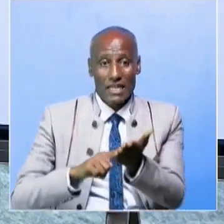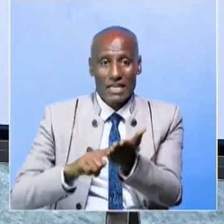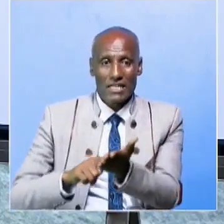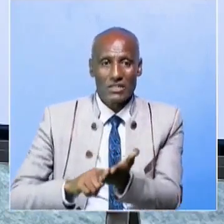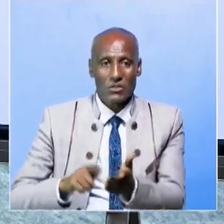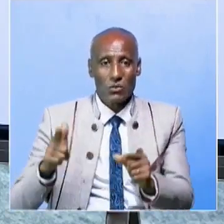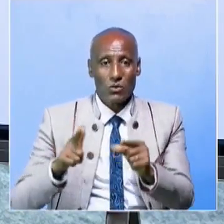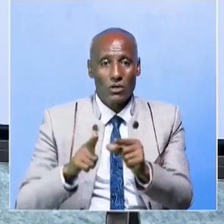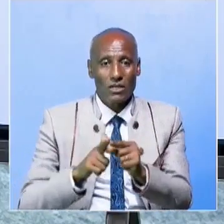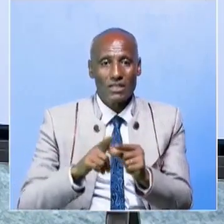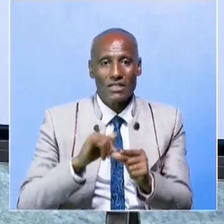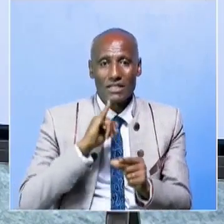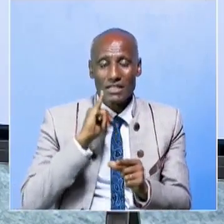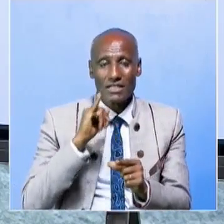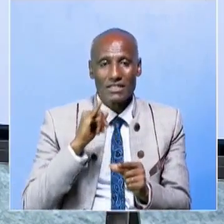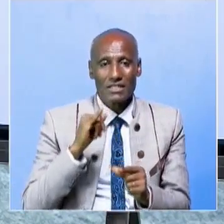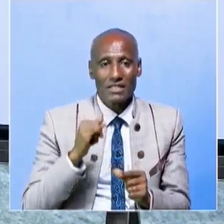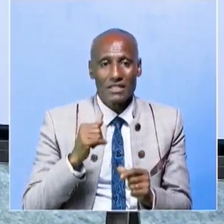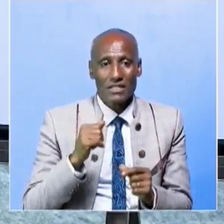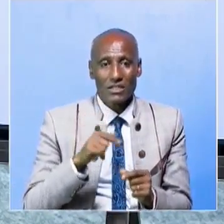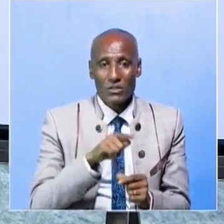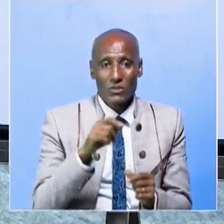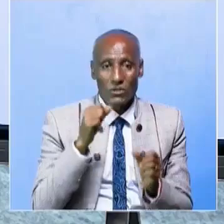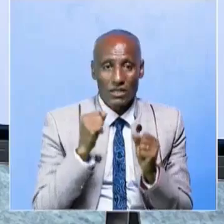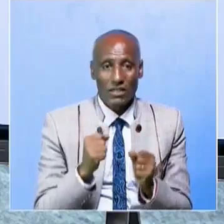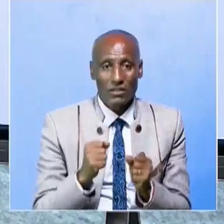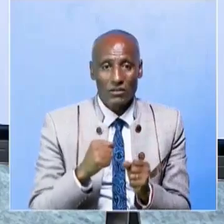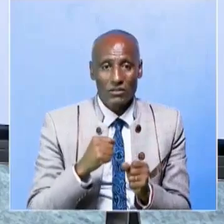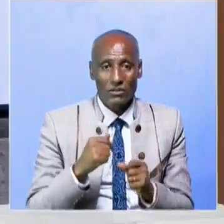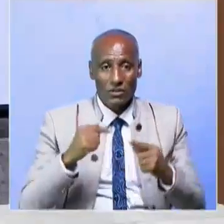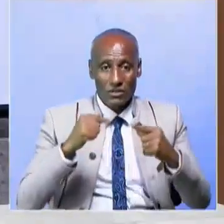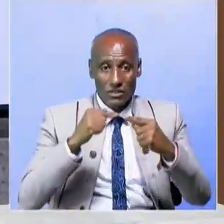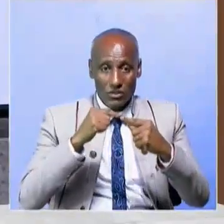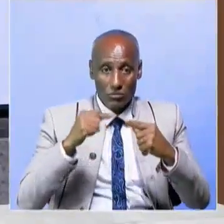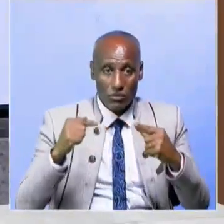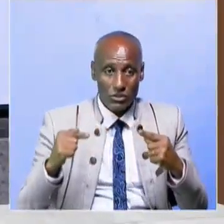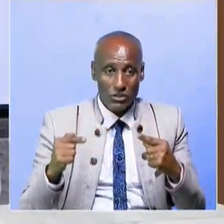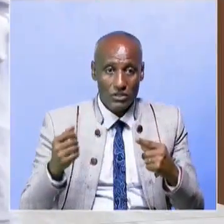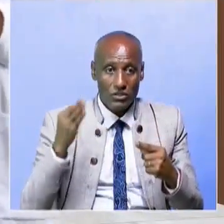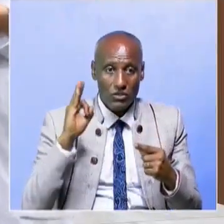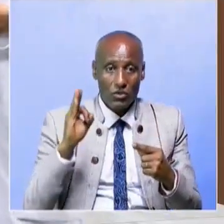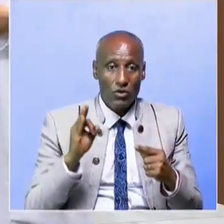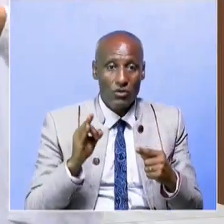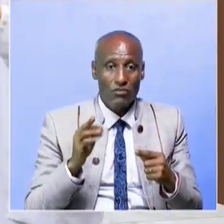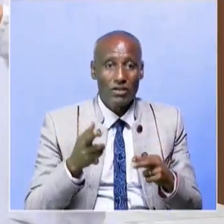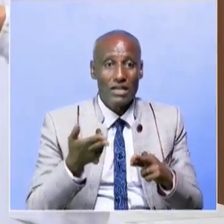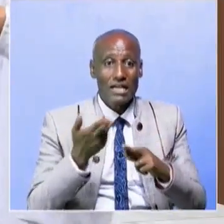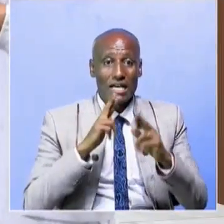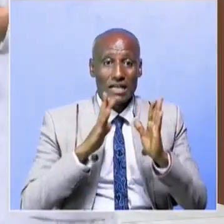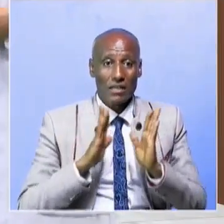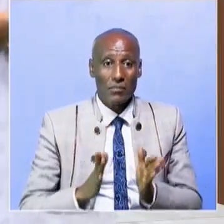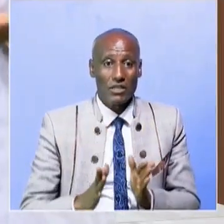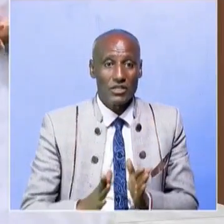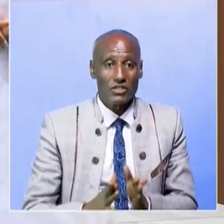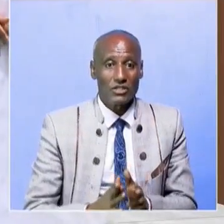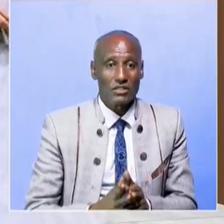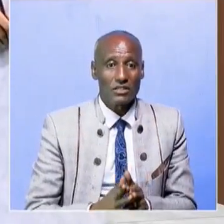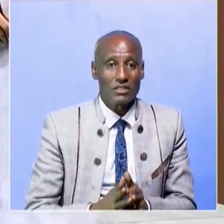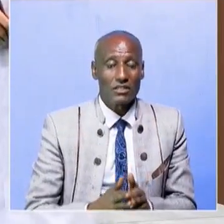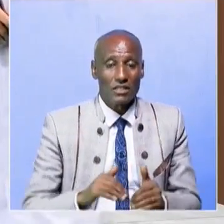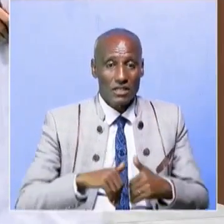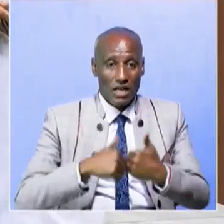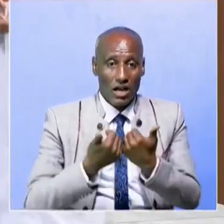is, you could also say the opposite of remediation. in remediation, we talked about